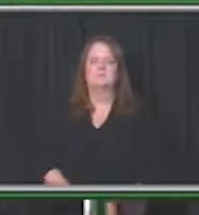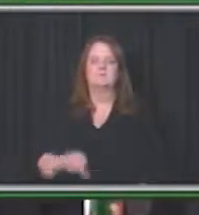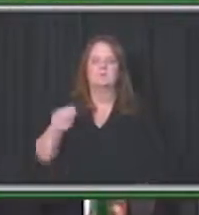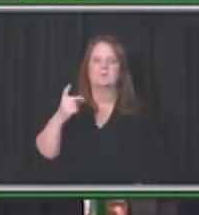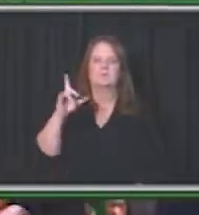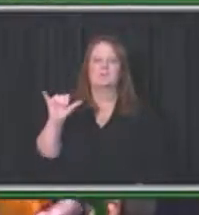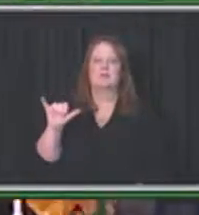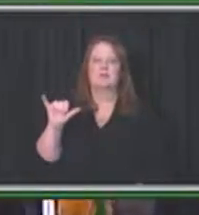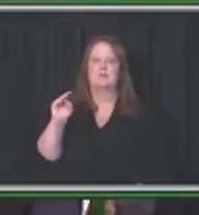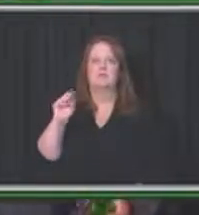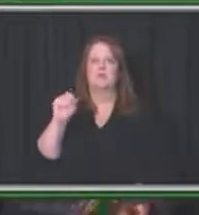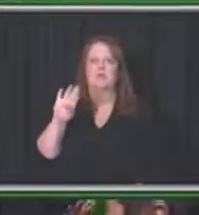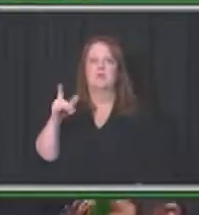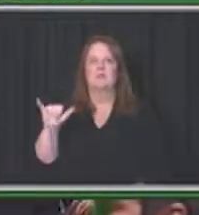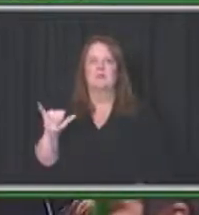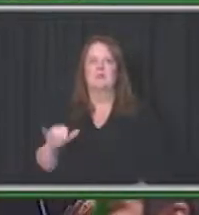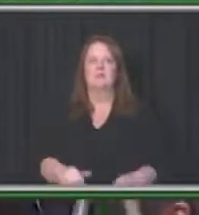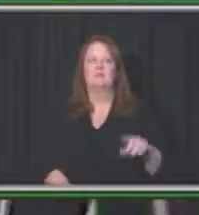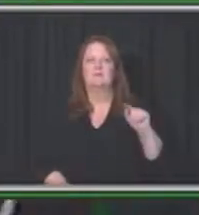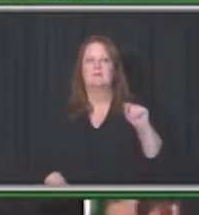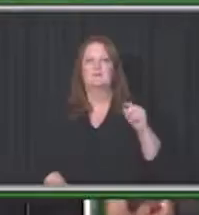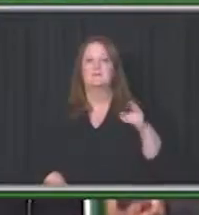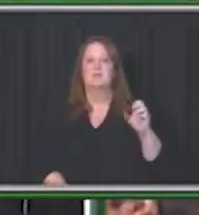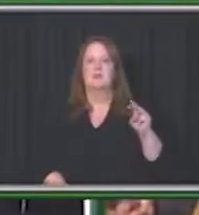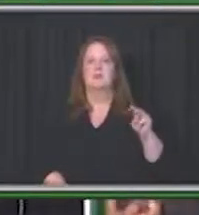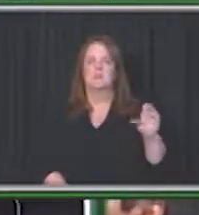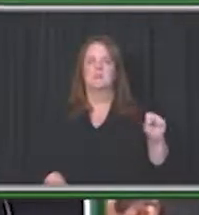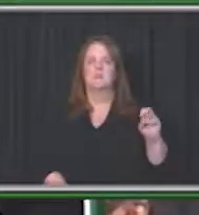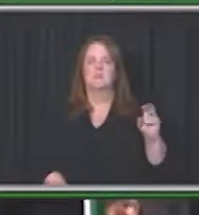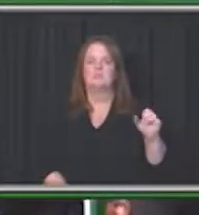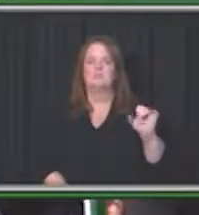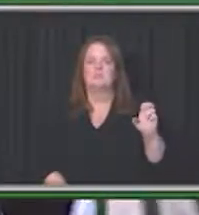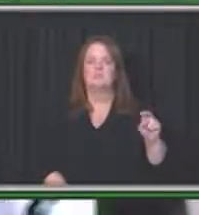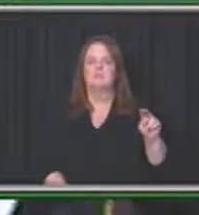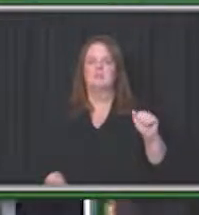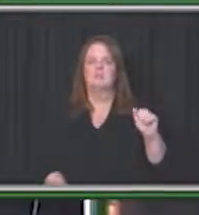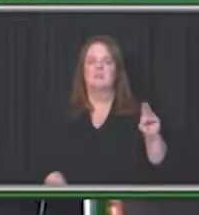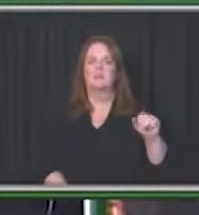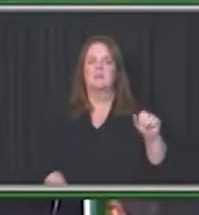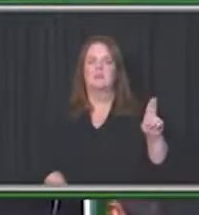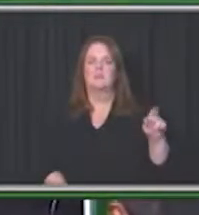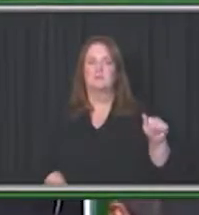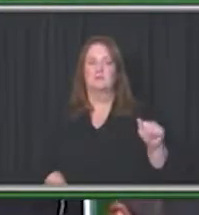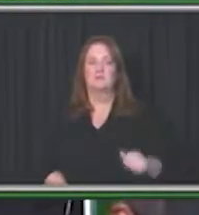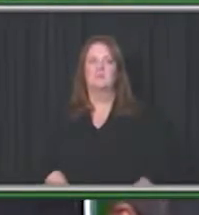Shelley Largy. Thomas Jason Amaba.